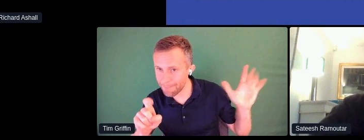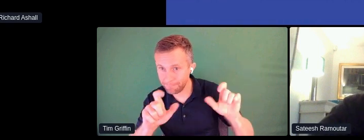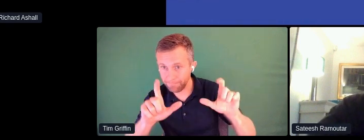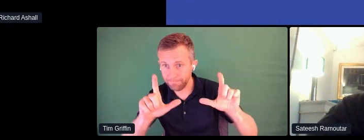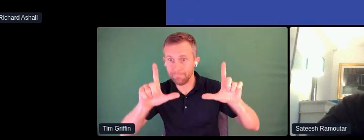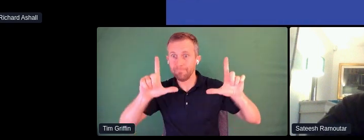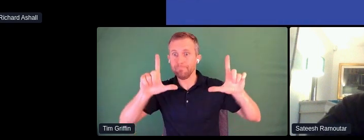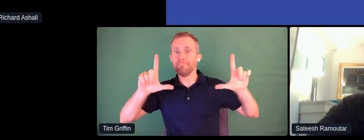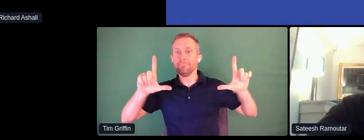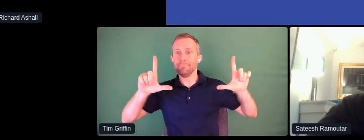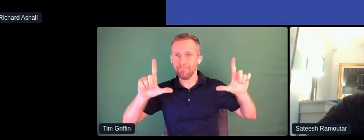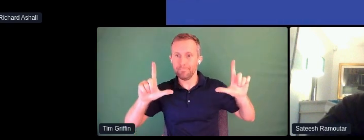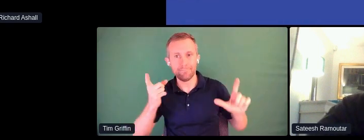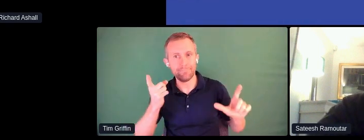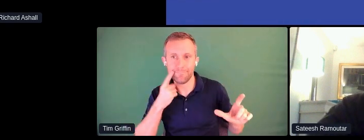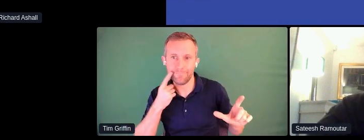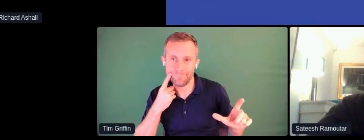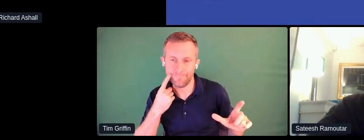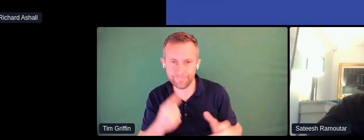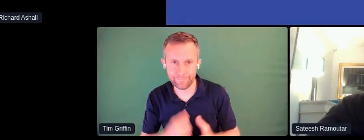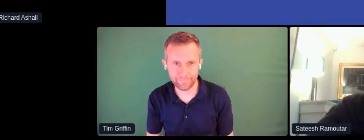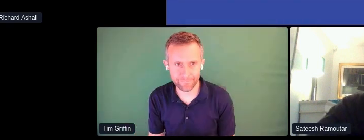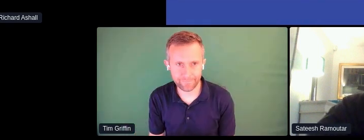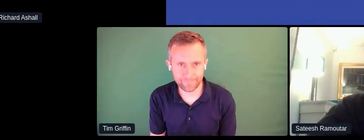settings changes.